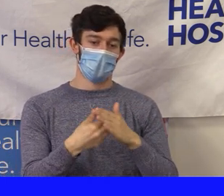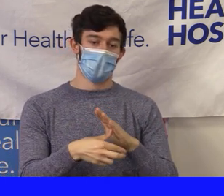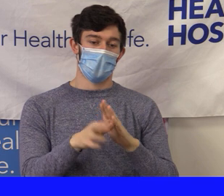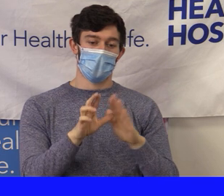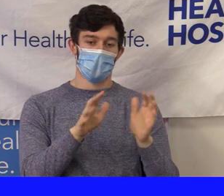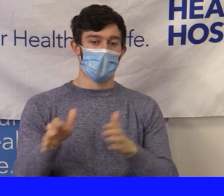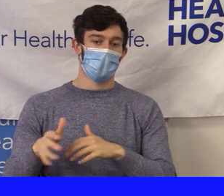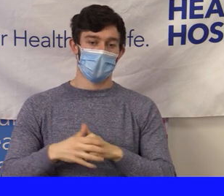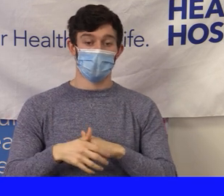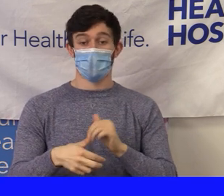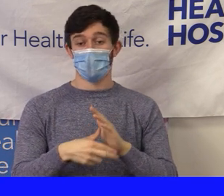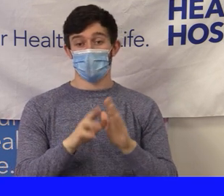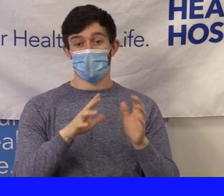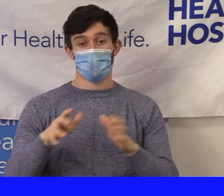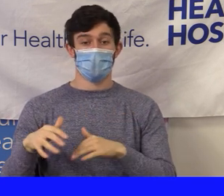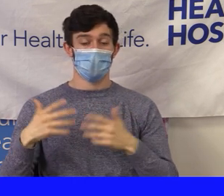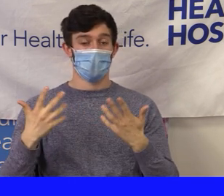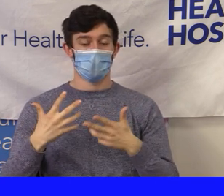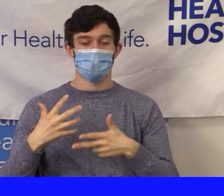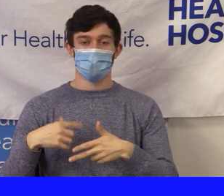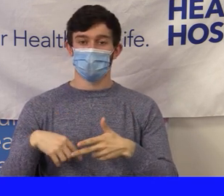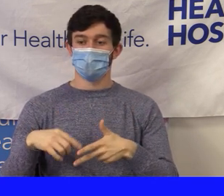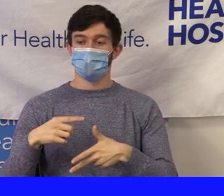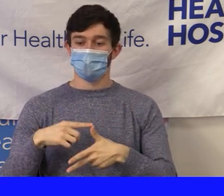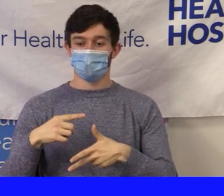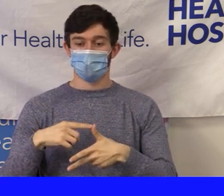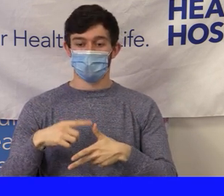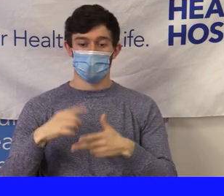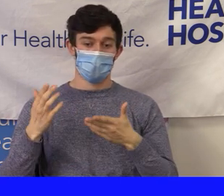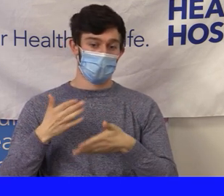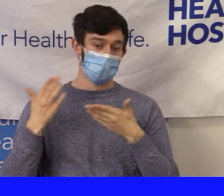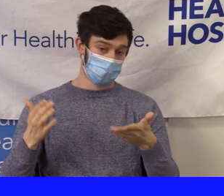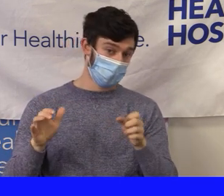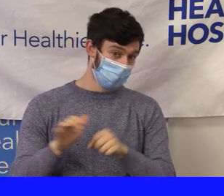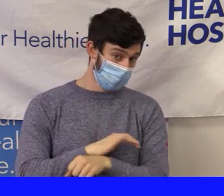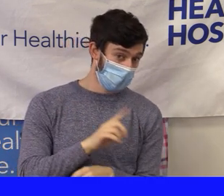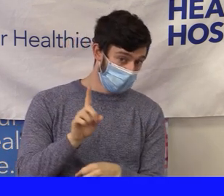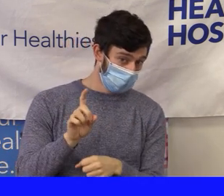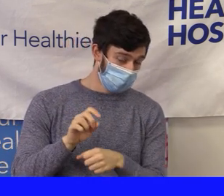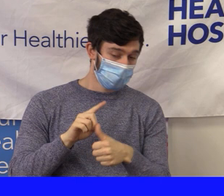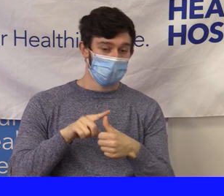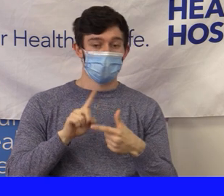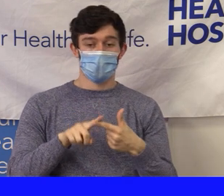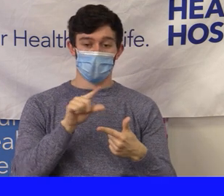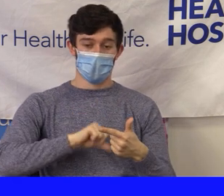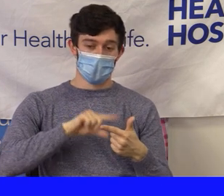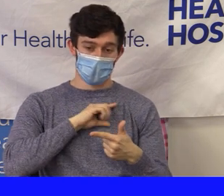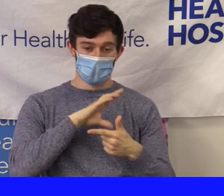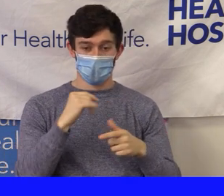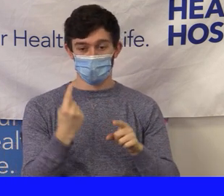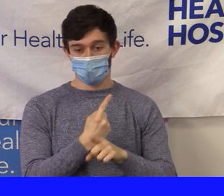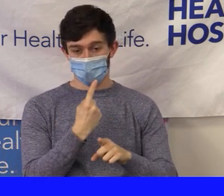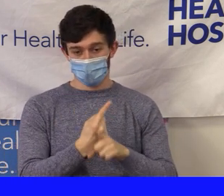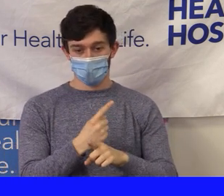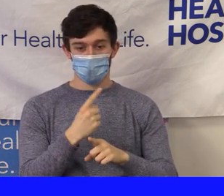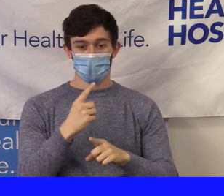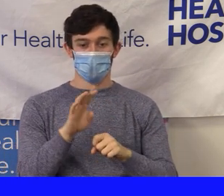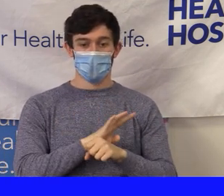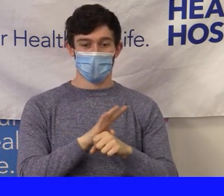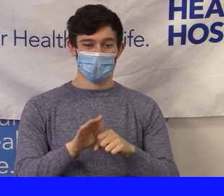our review categories were the substantiveness of the proposal, the quality and appropriateness of the